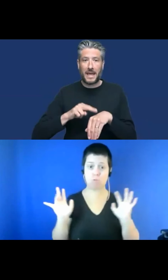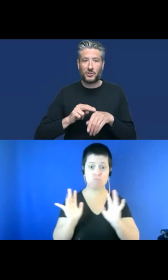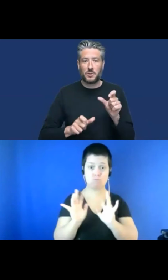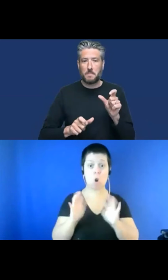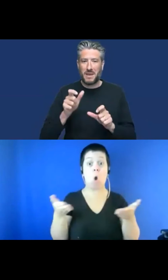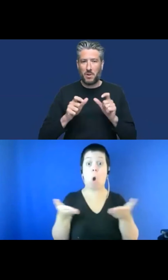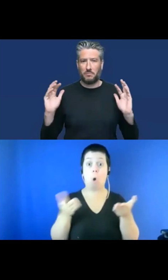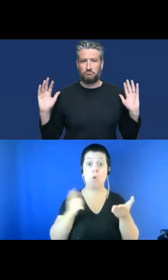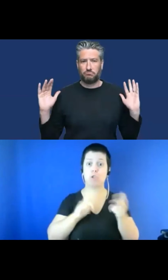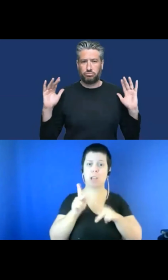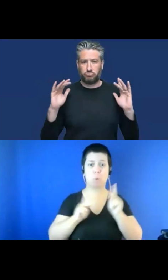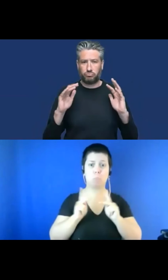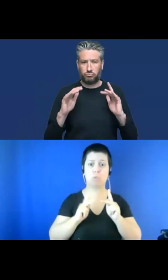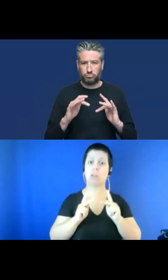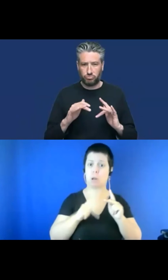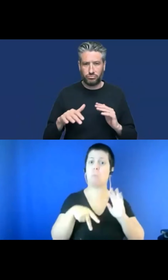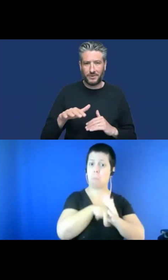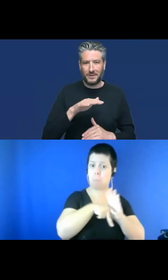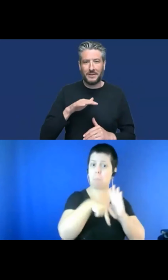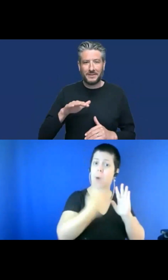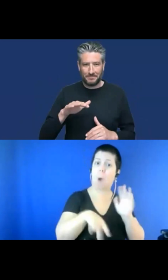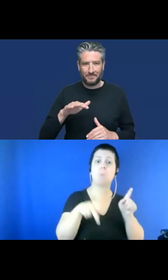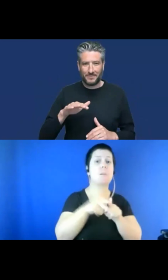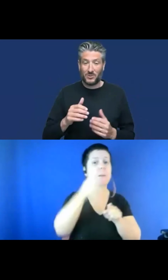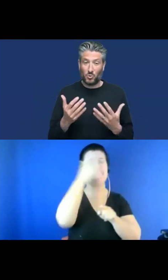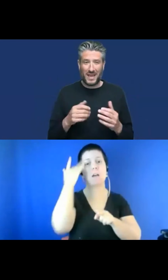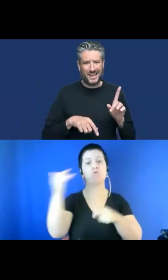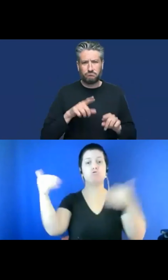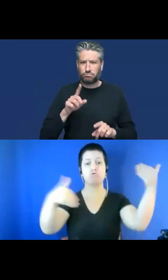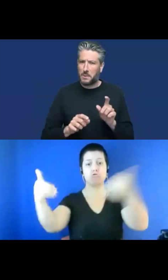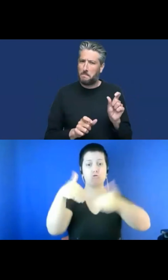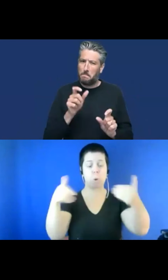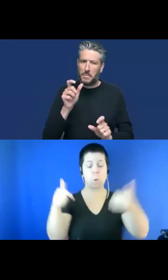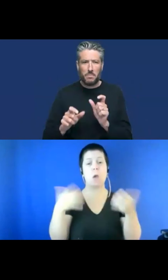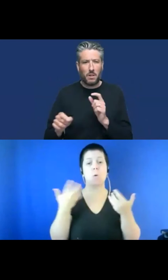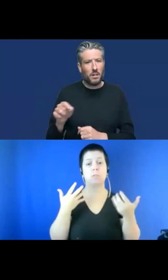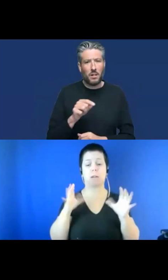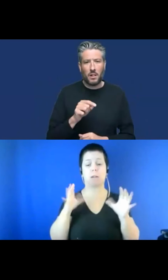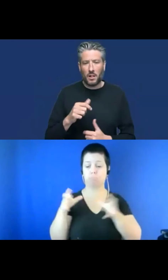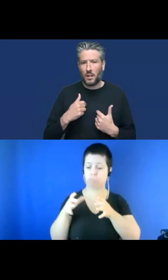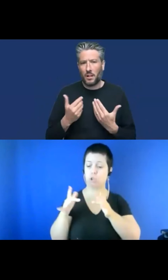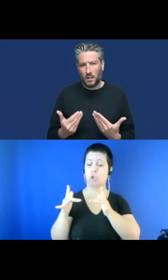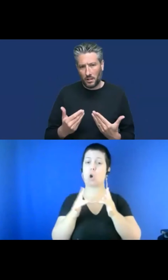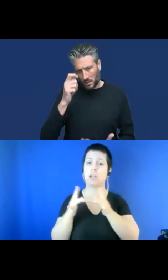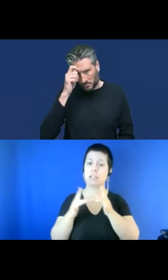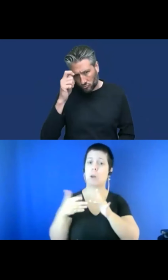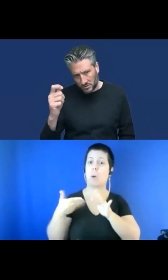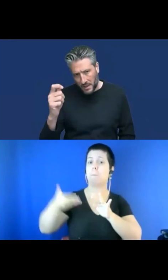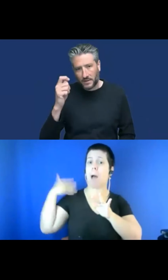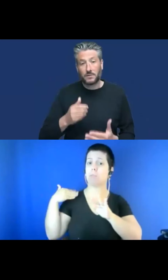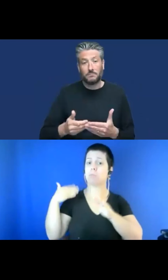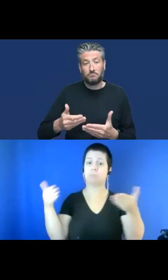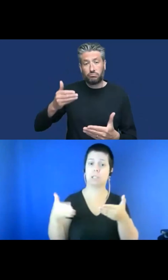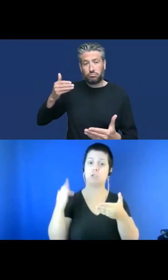diverse population of Indigenous and other peoples. I want to express my respect for the continued connections with the past, present, and